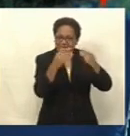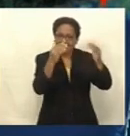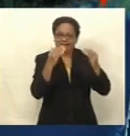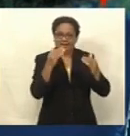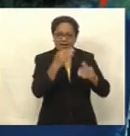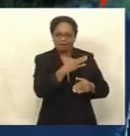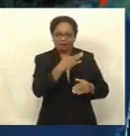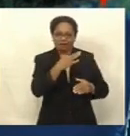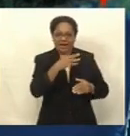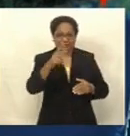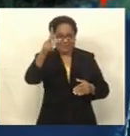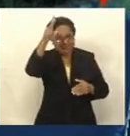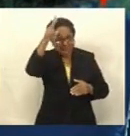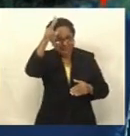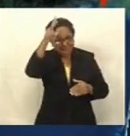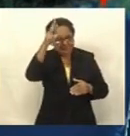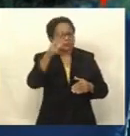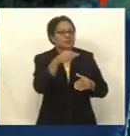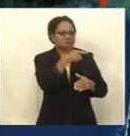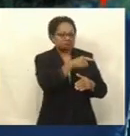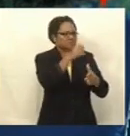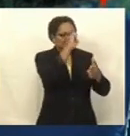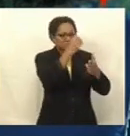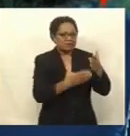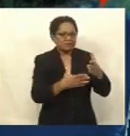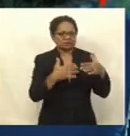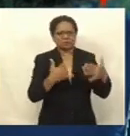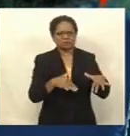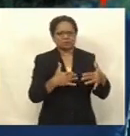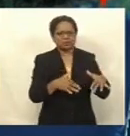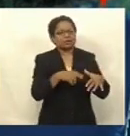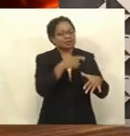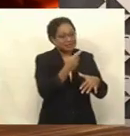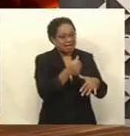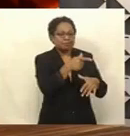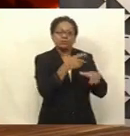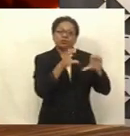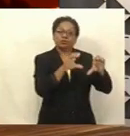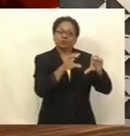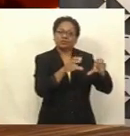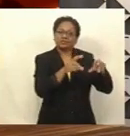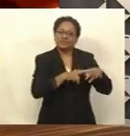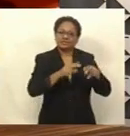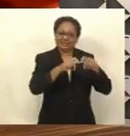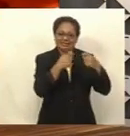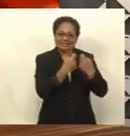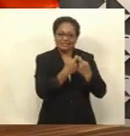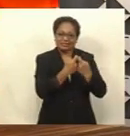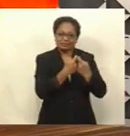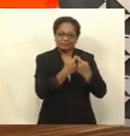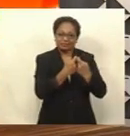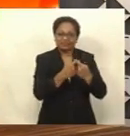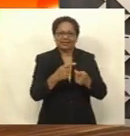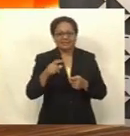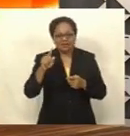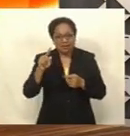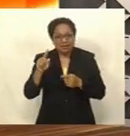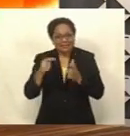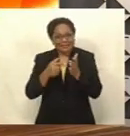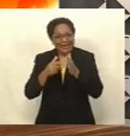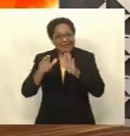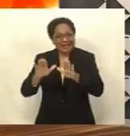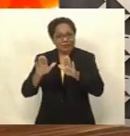and other coaches who've coached national teams. Fitness is still an issue for the